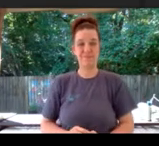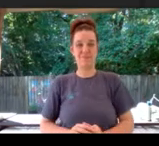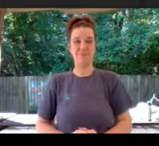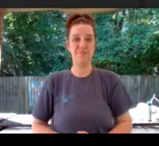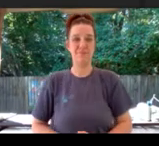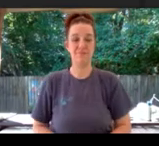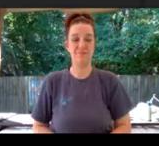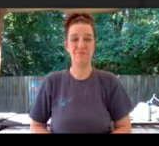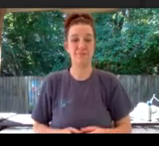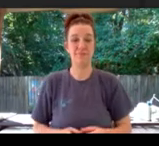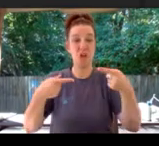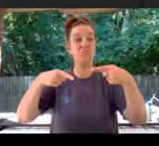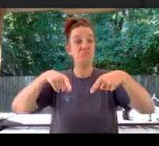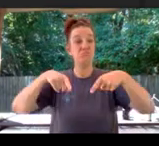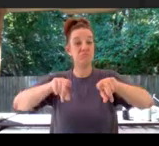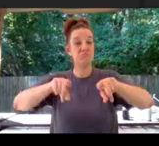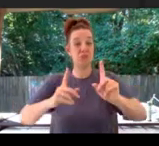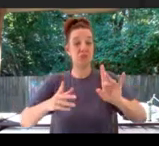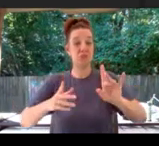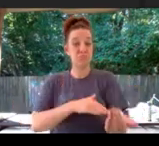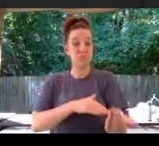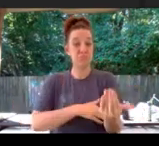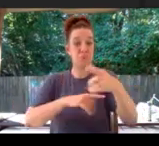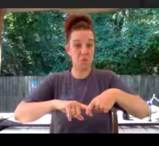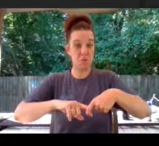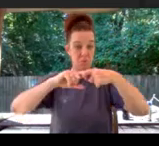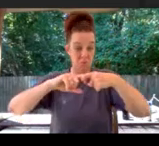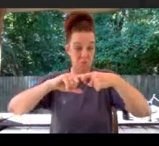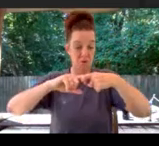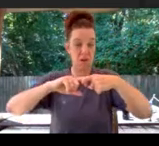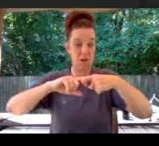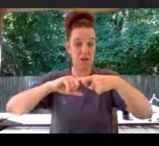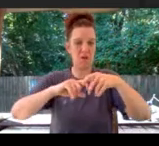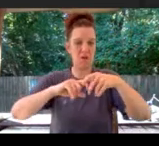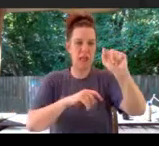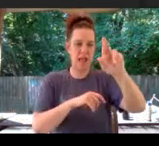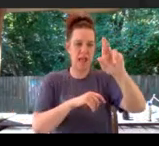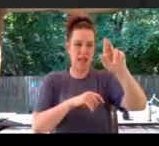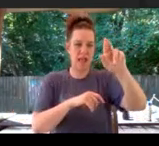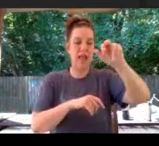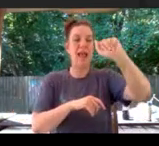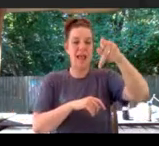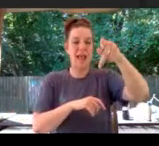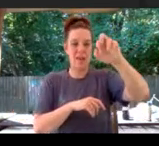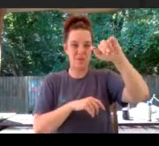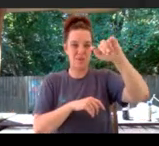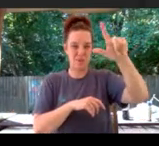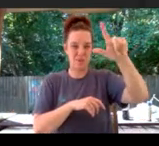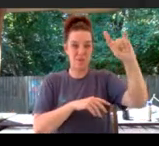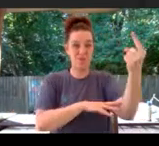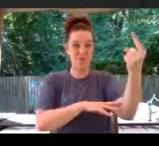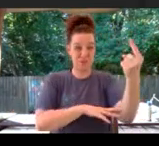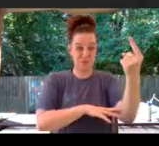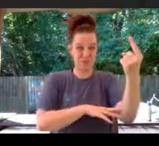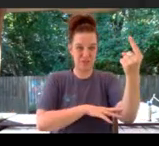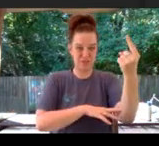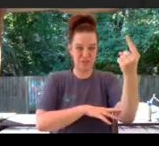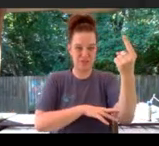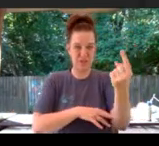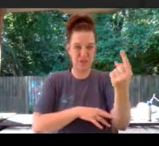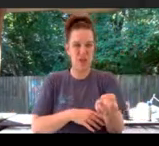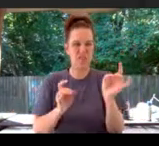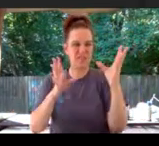During morning break on April 1st, the Terrible Two stood in the basement of Yonne